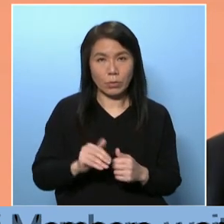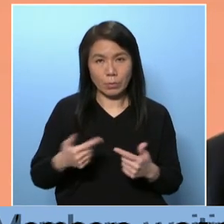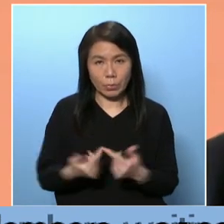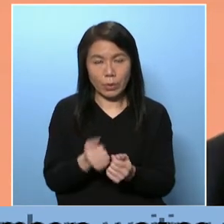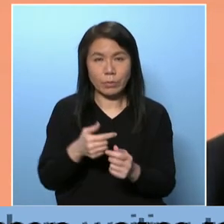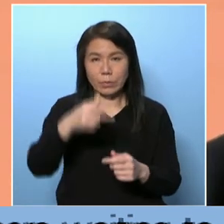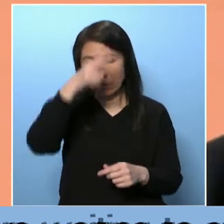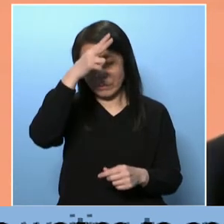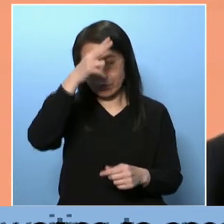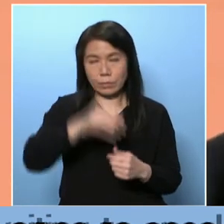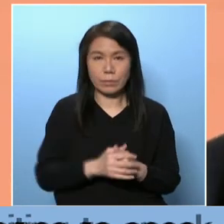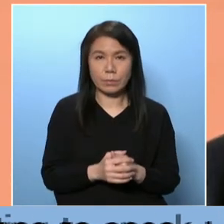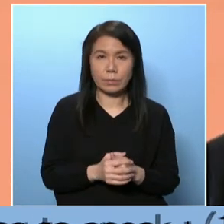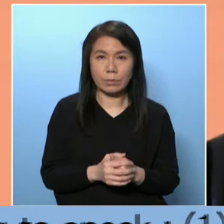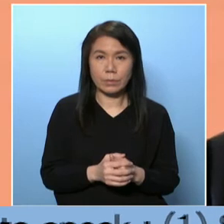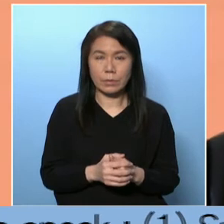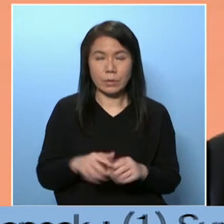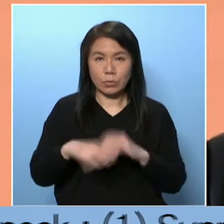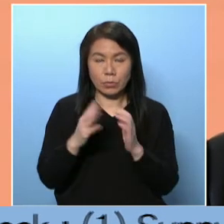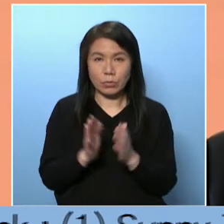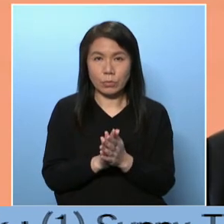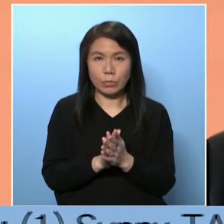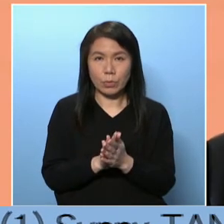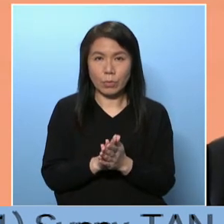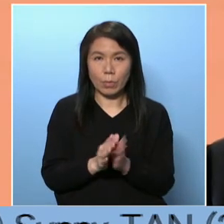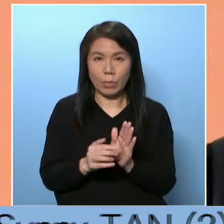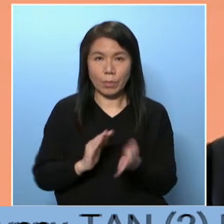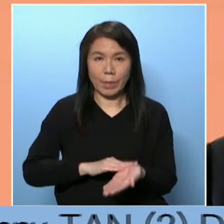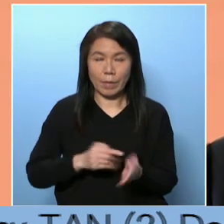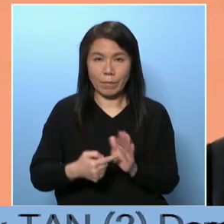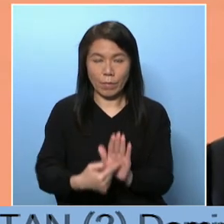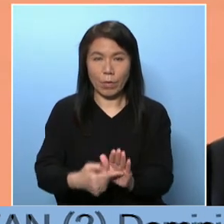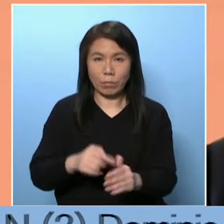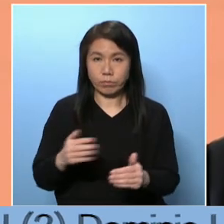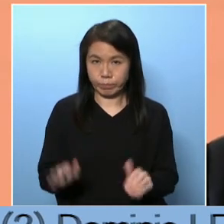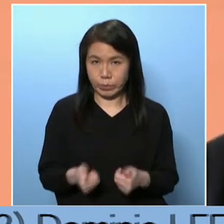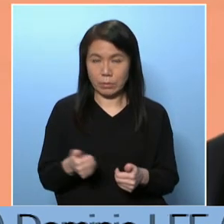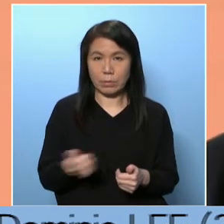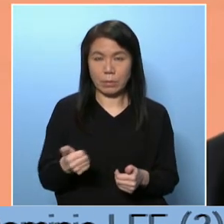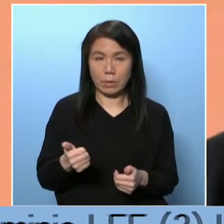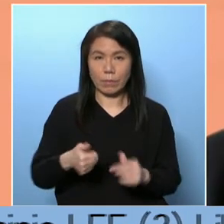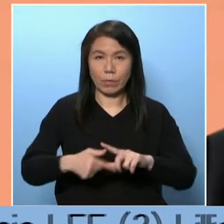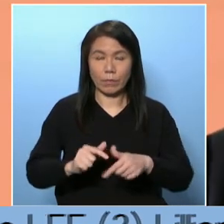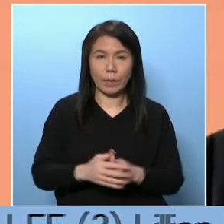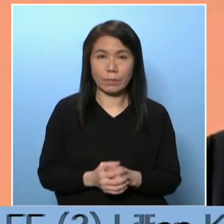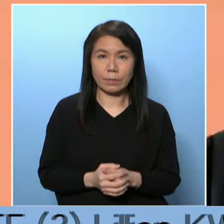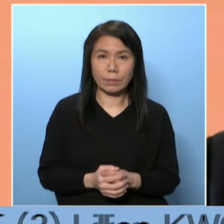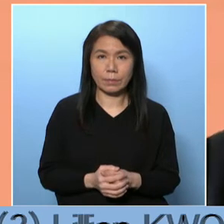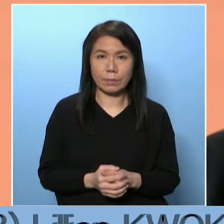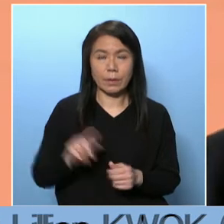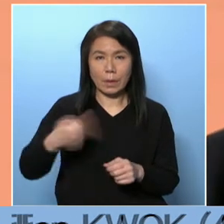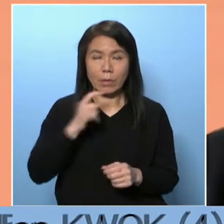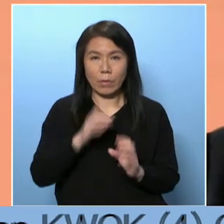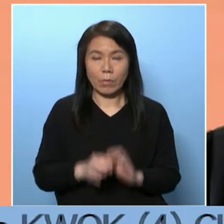can deal with this pandemic effectively. And we welcome the administration's initiatives to target